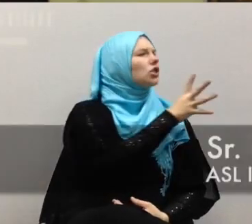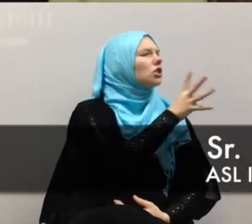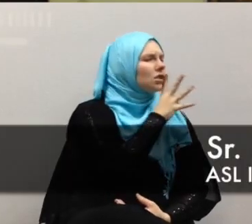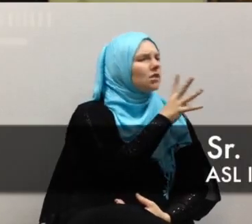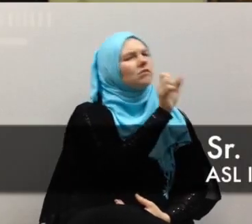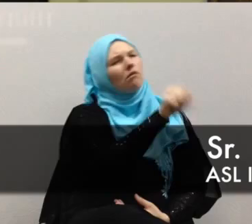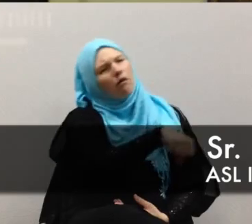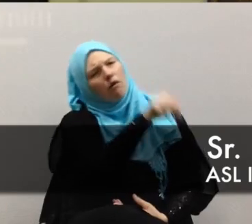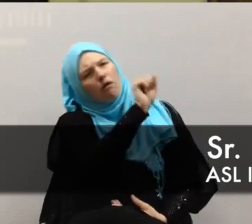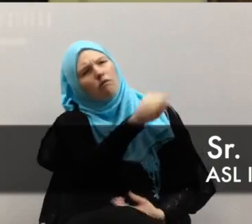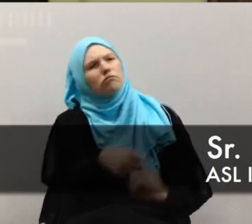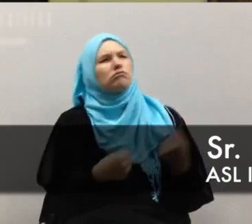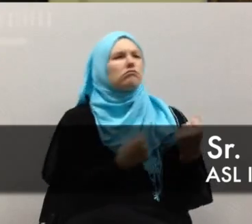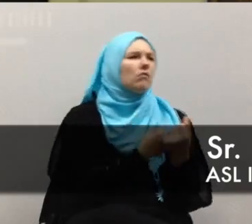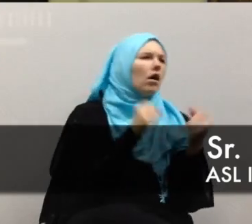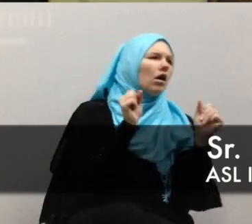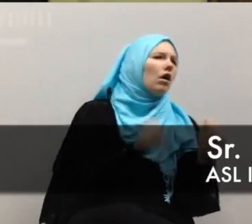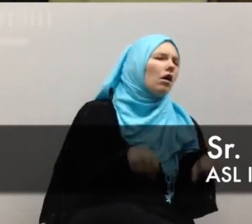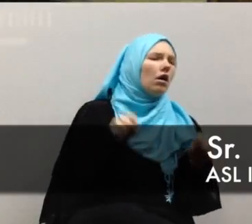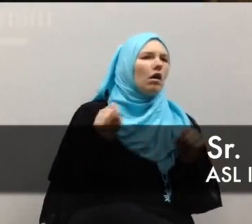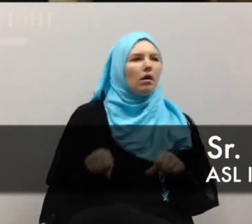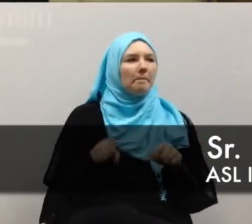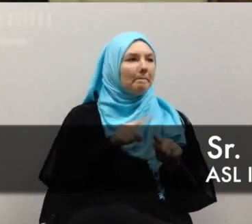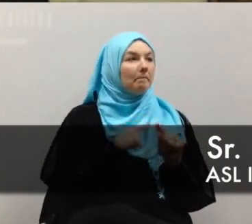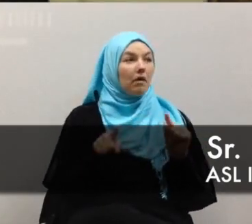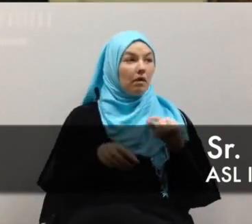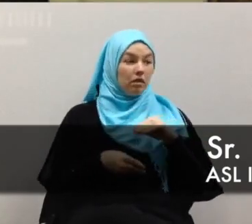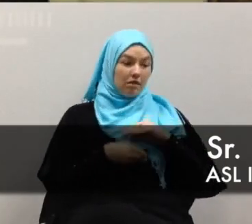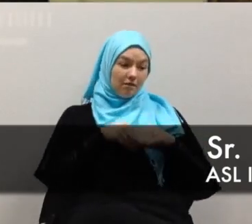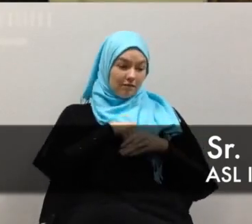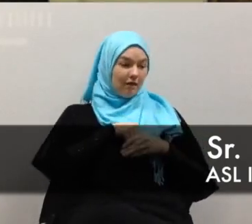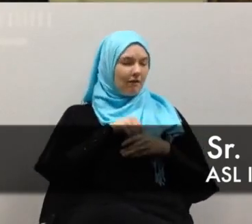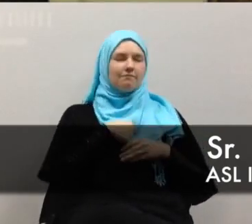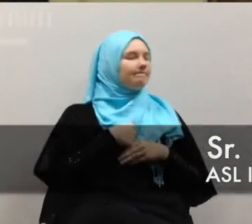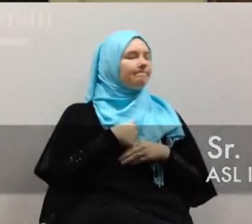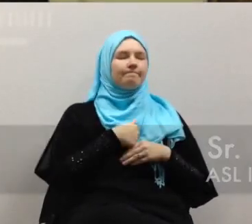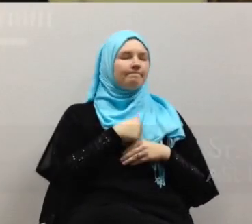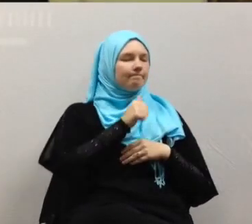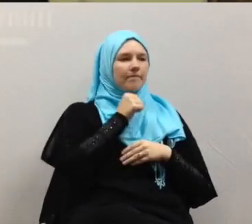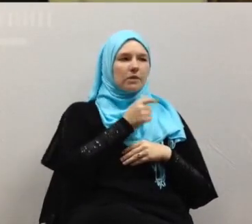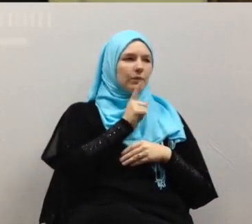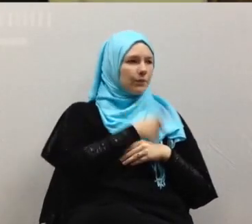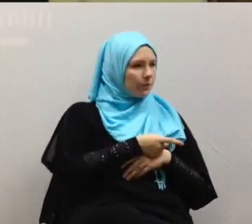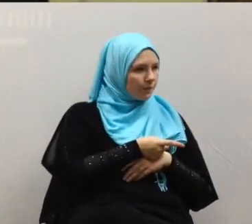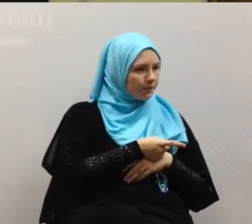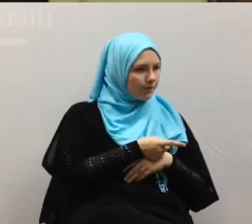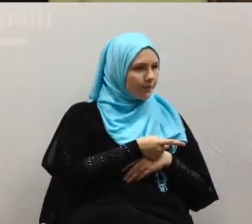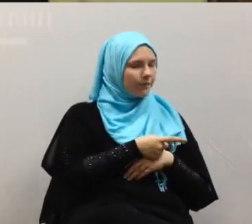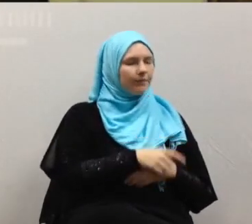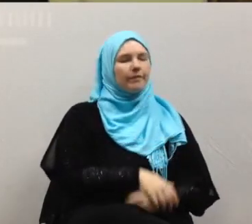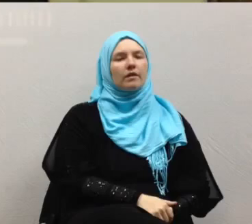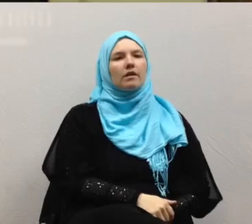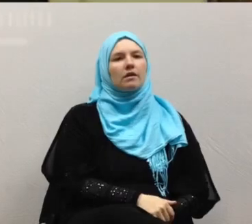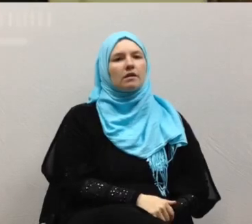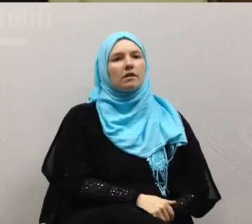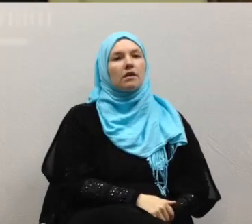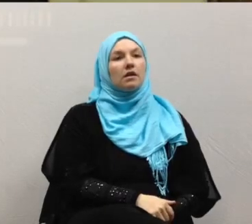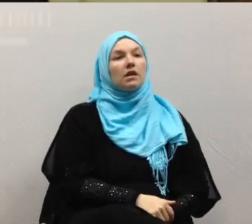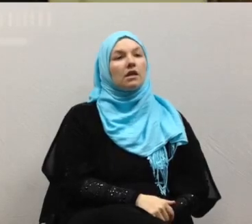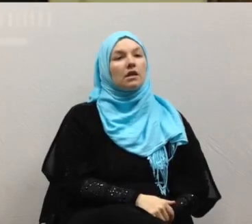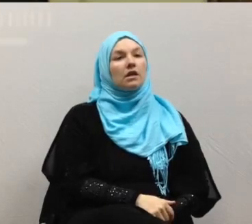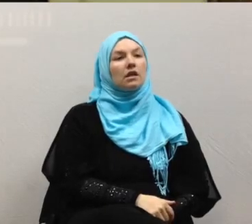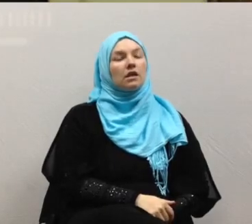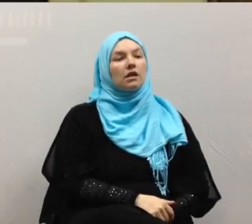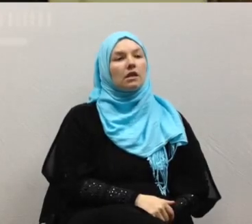could prevent Allah? Say, O Muhammad, who could prevent Allah at all if he intended for you harm or intended for